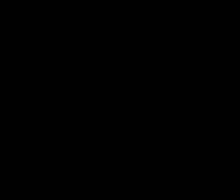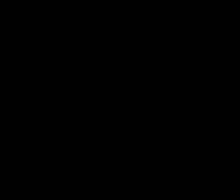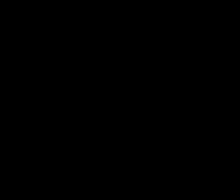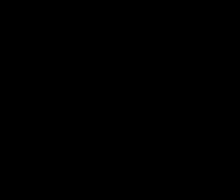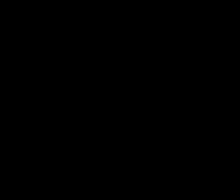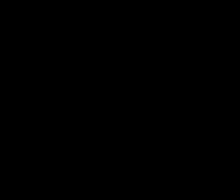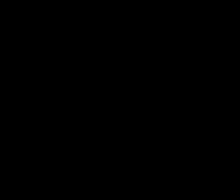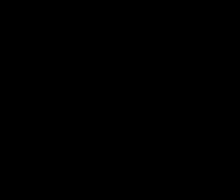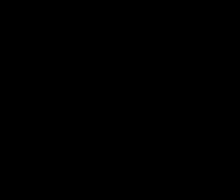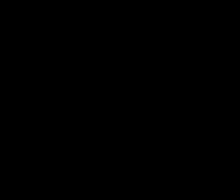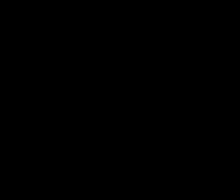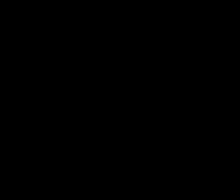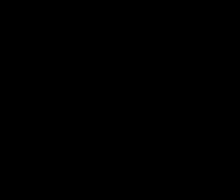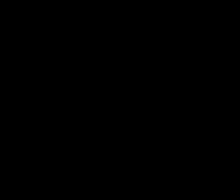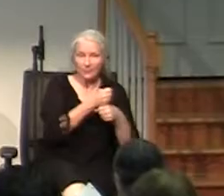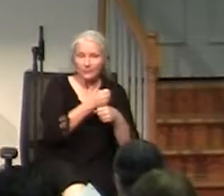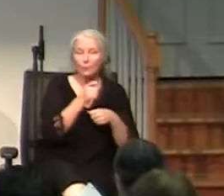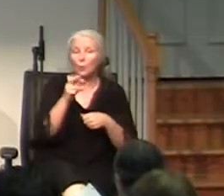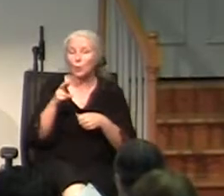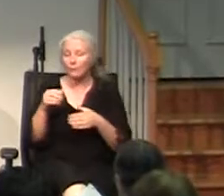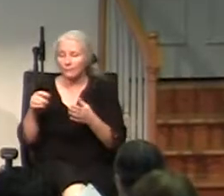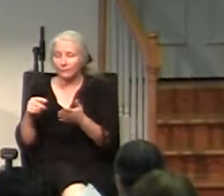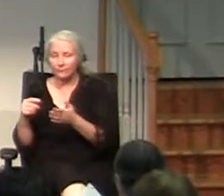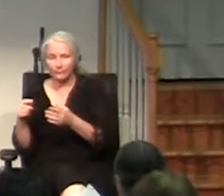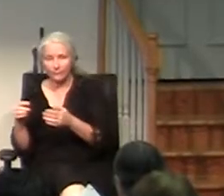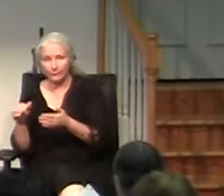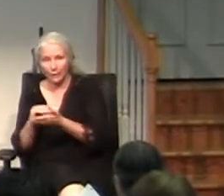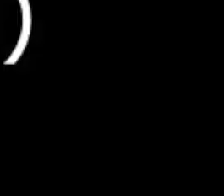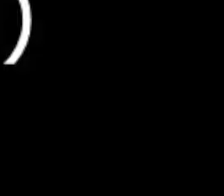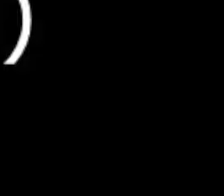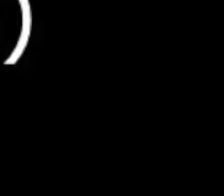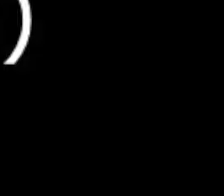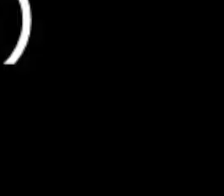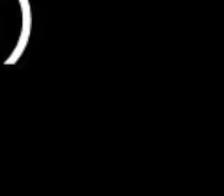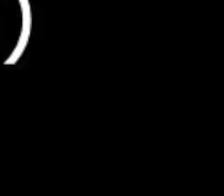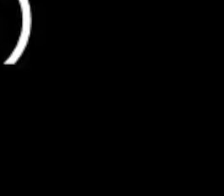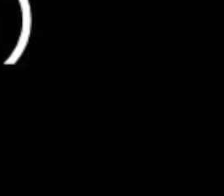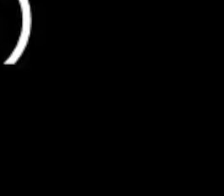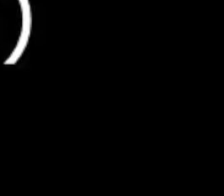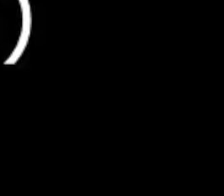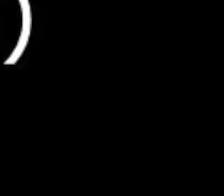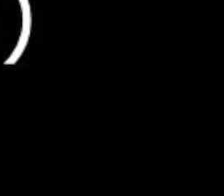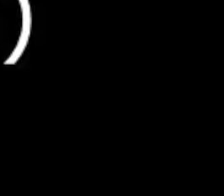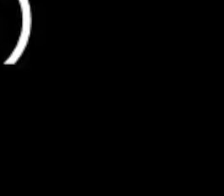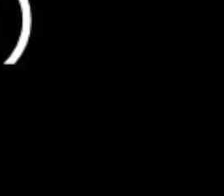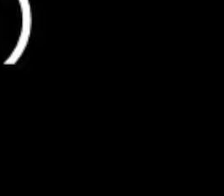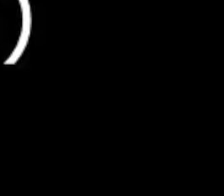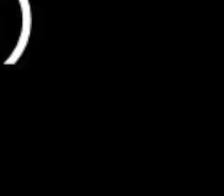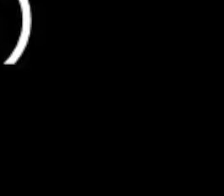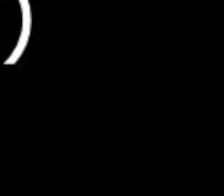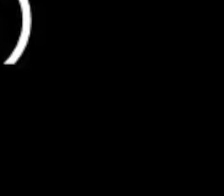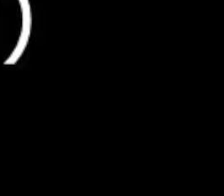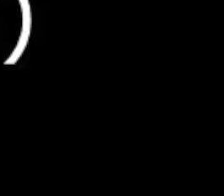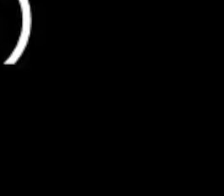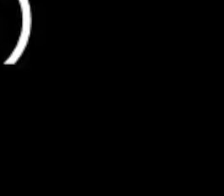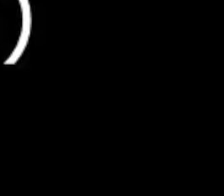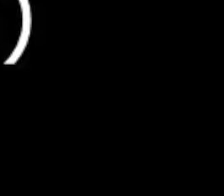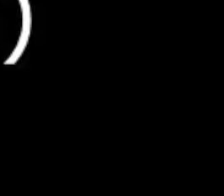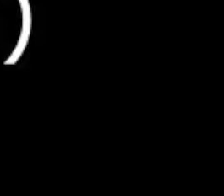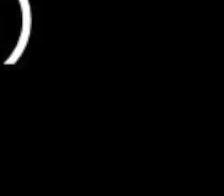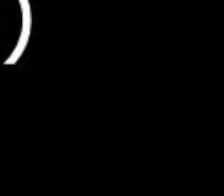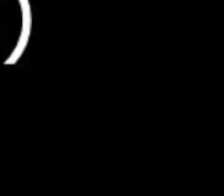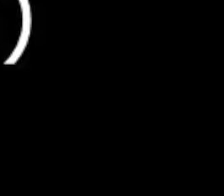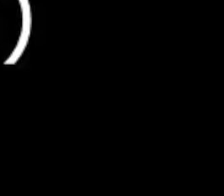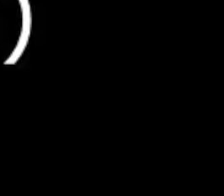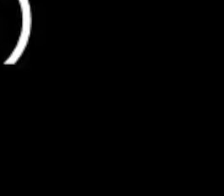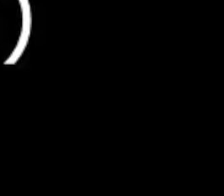or forgiveness that's rejected. And God's people, those who accept forgiveness,